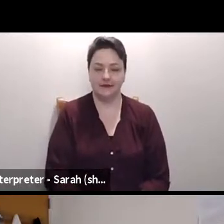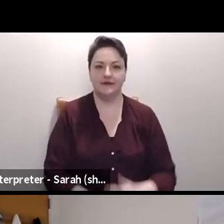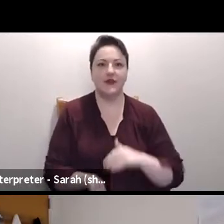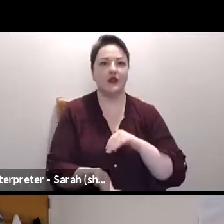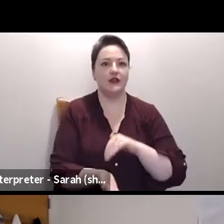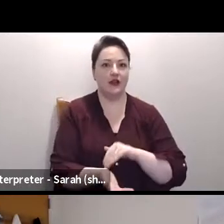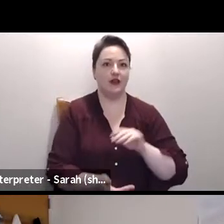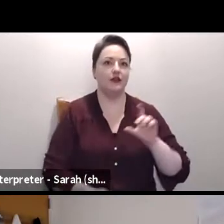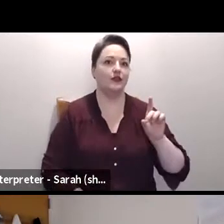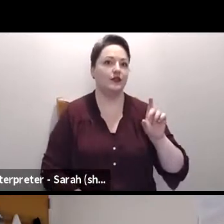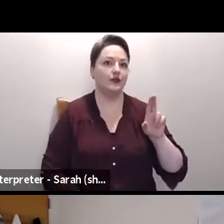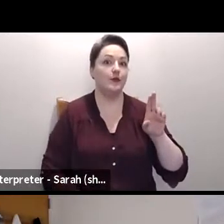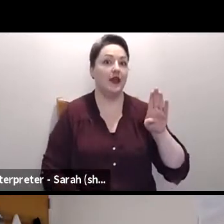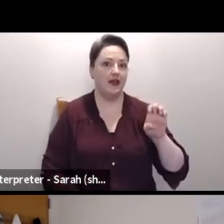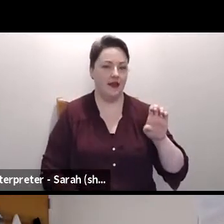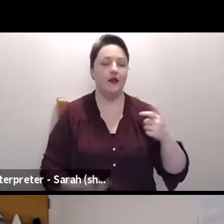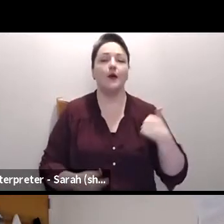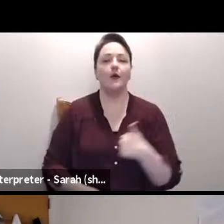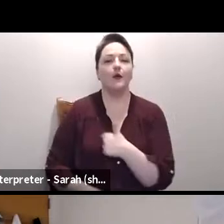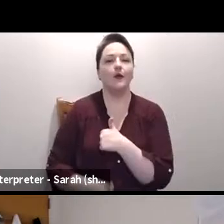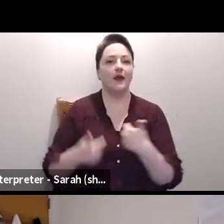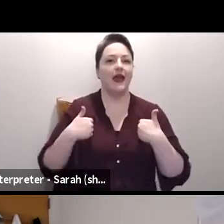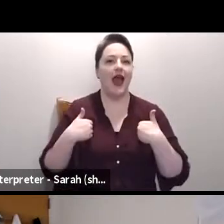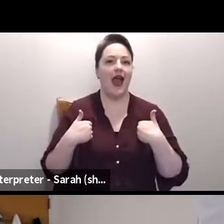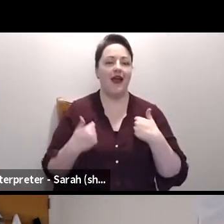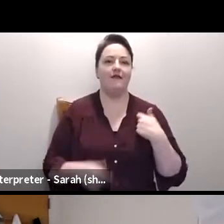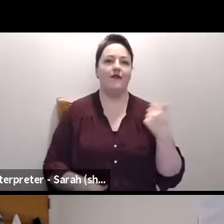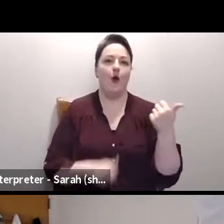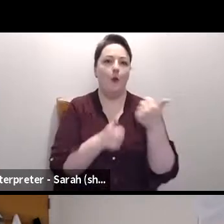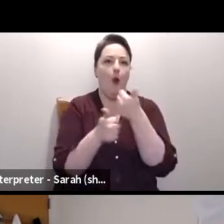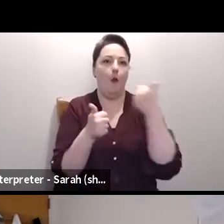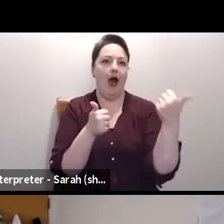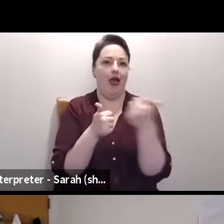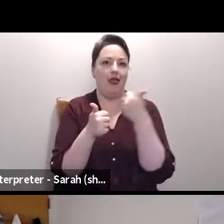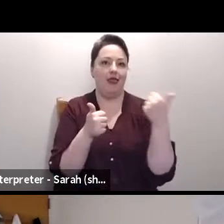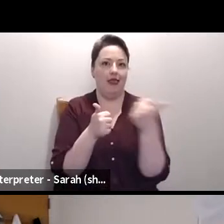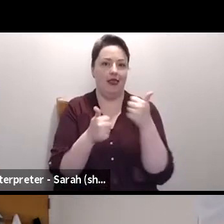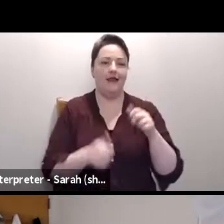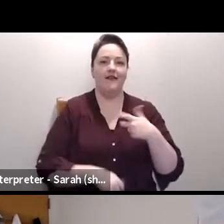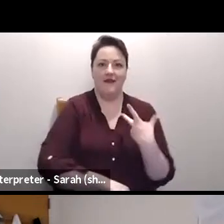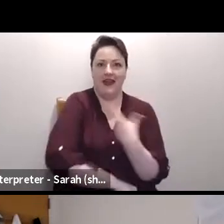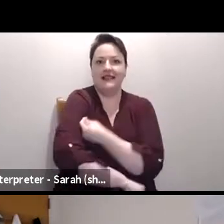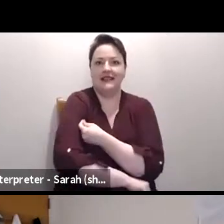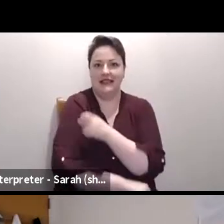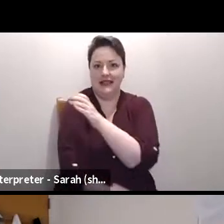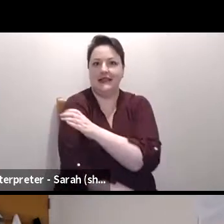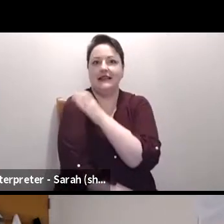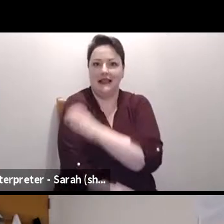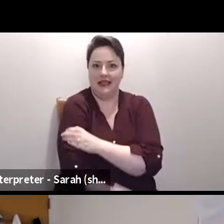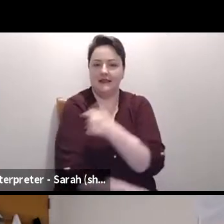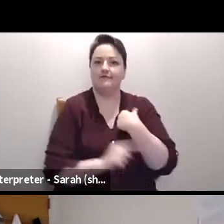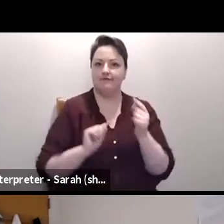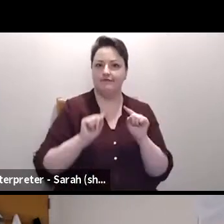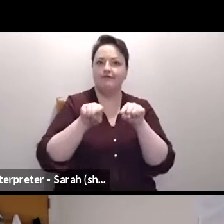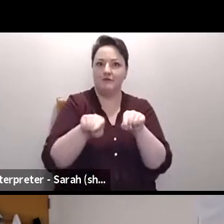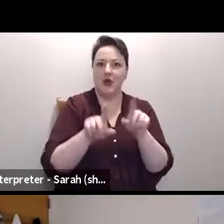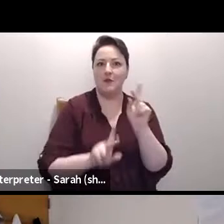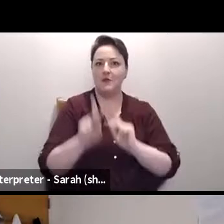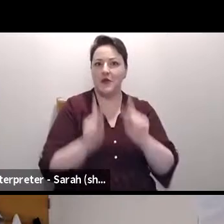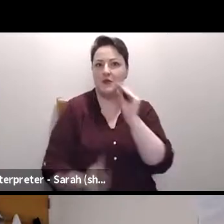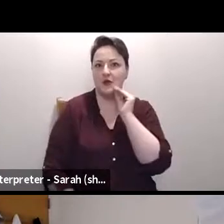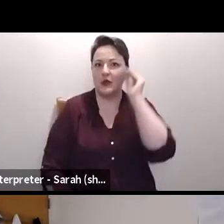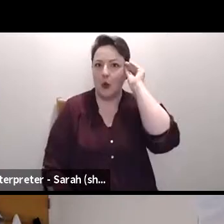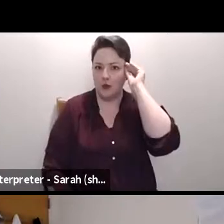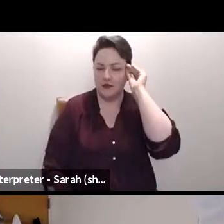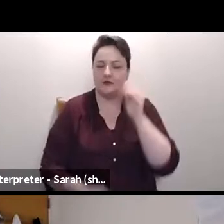have mobile vaccine clinics that are going to different people's homes. I actually have a friend of mine